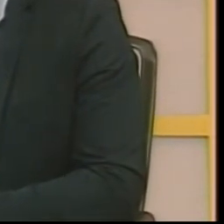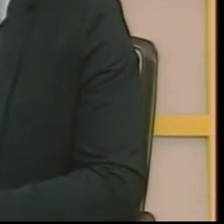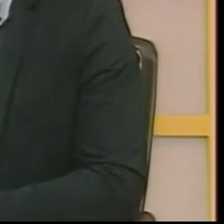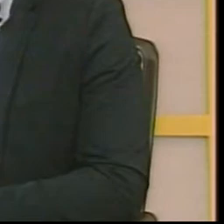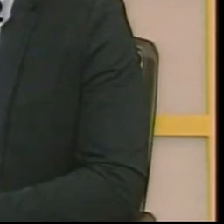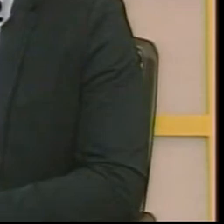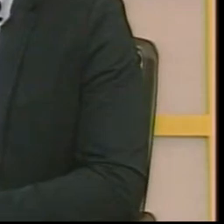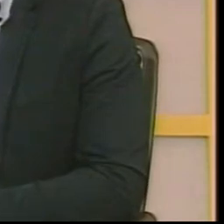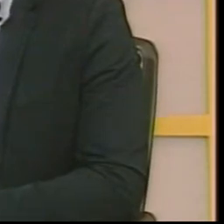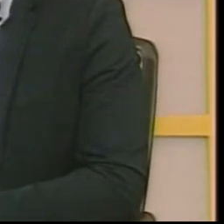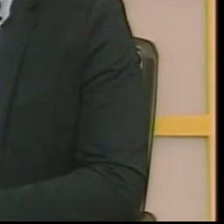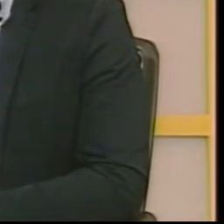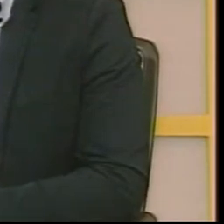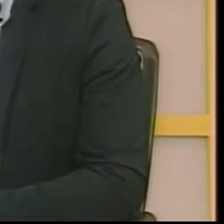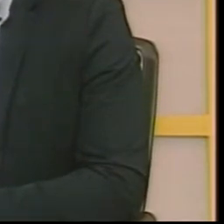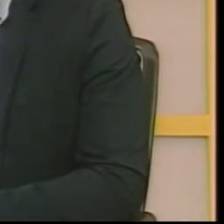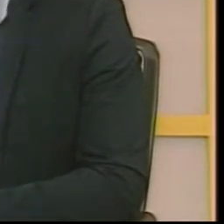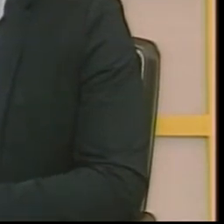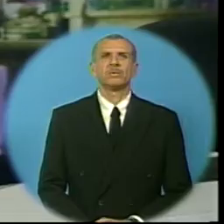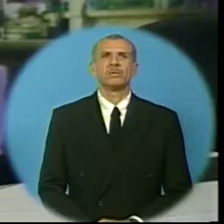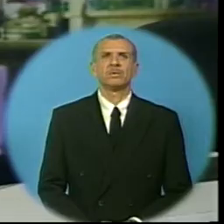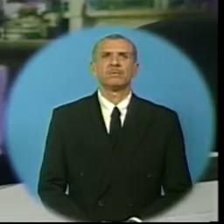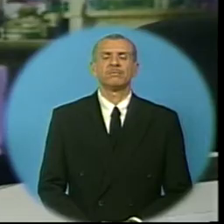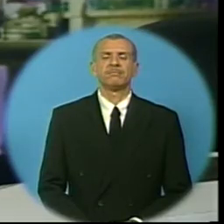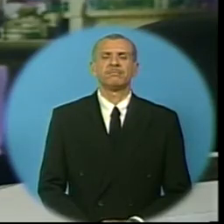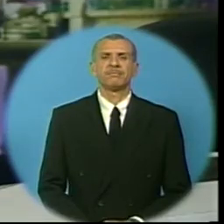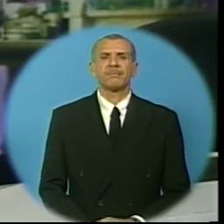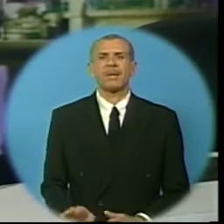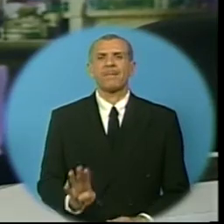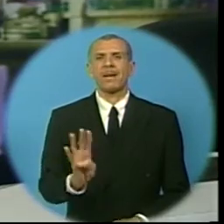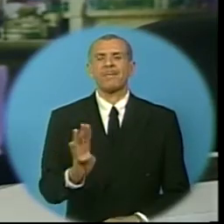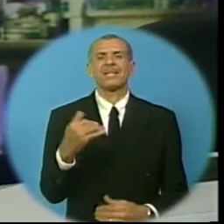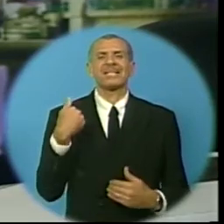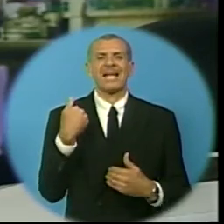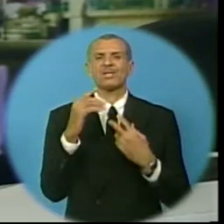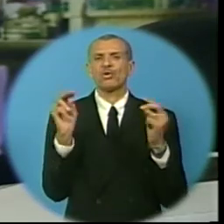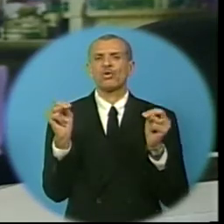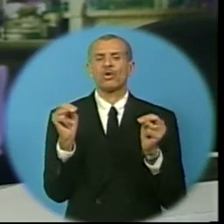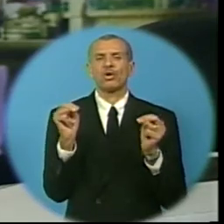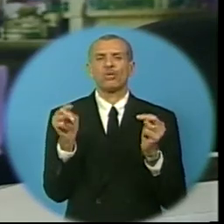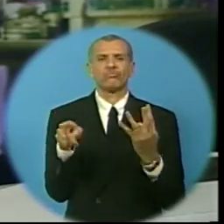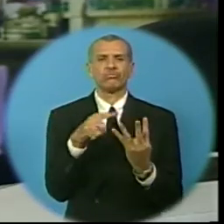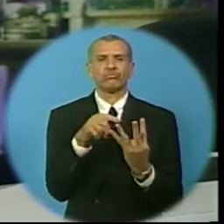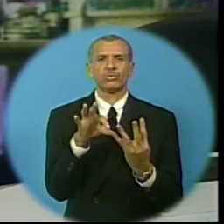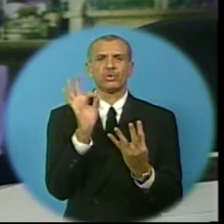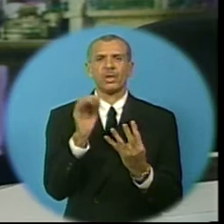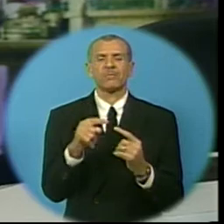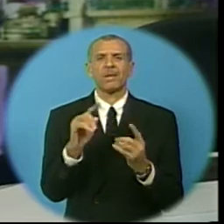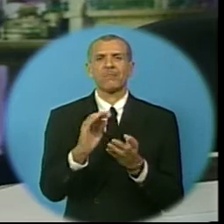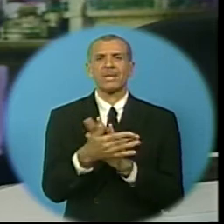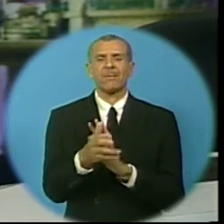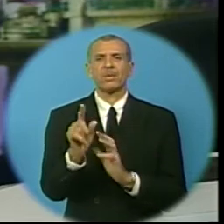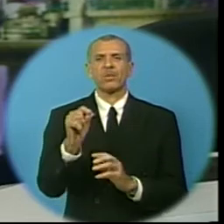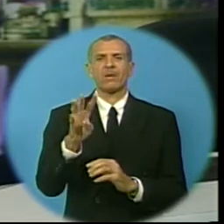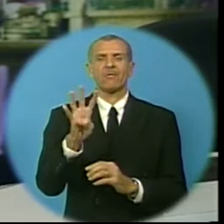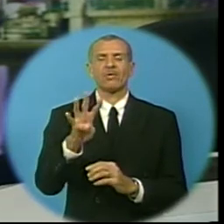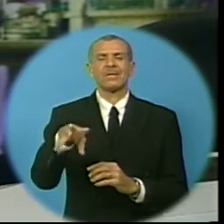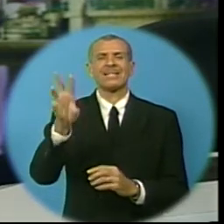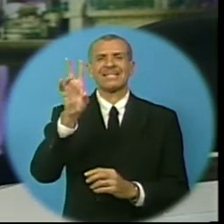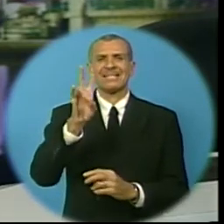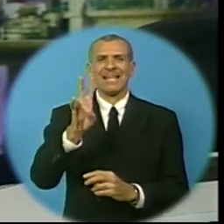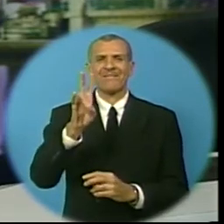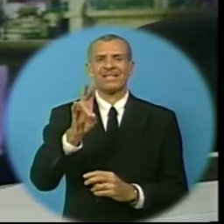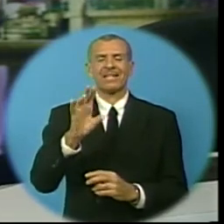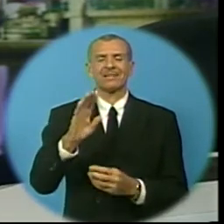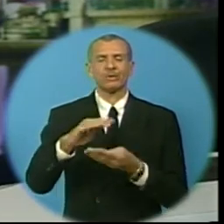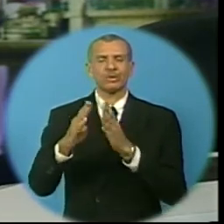on making sure we got the process correct. Barbados has no choice but to become a 24/7 society. That's